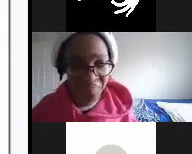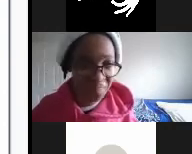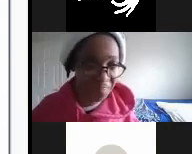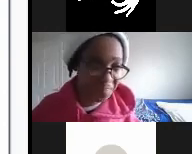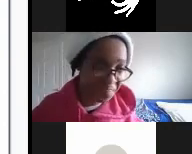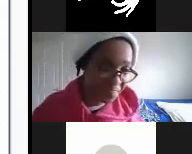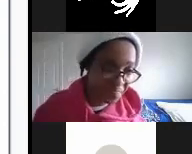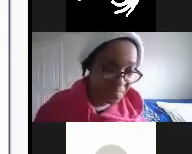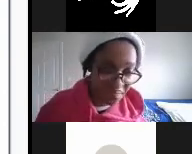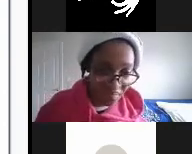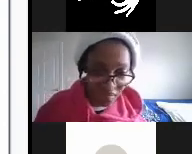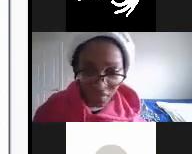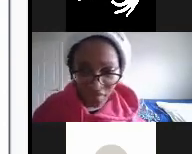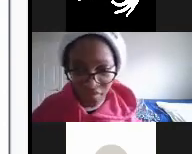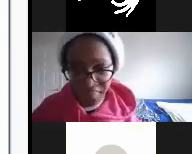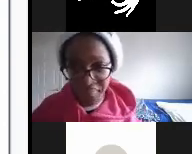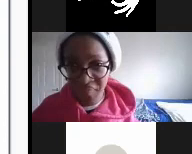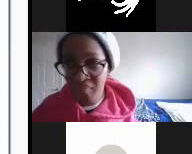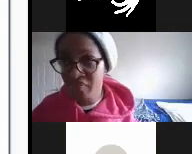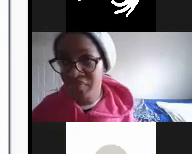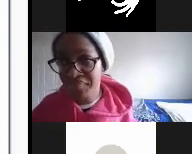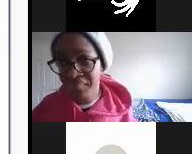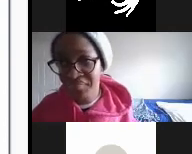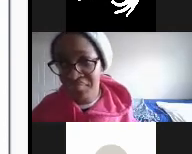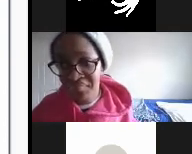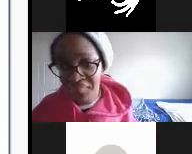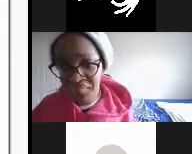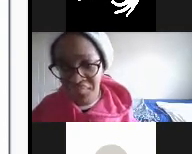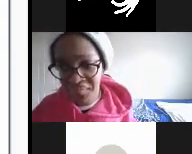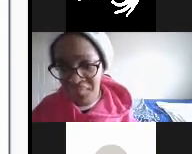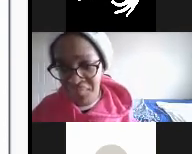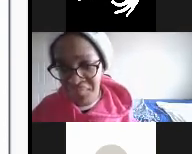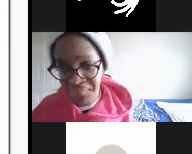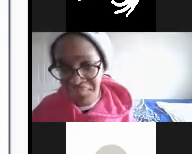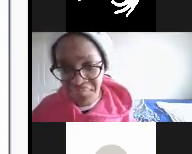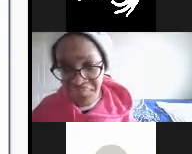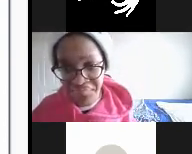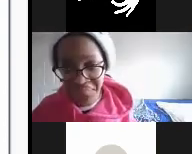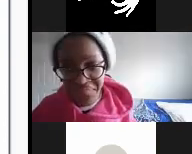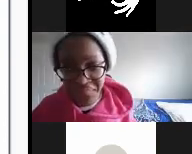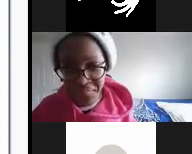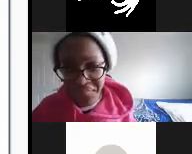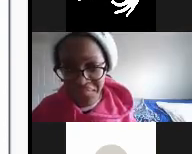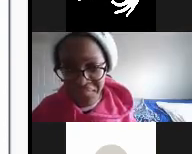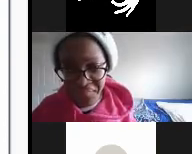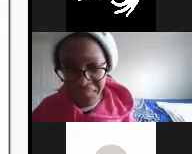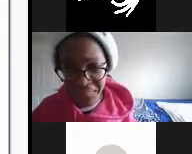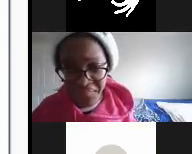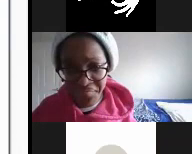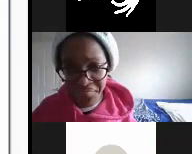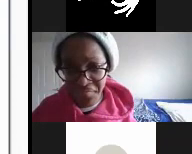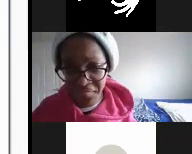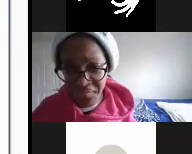the evaluation and the survey. What I'd like to do, though, is I'd like to give John and Hassan just a quick opportunity to